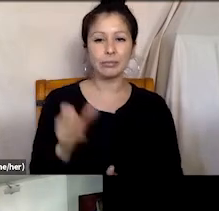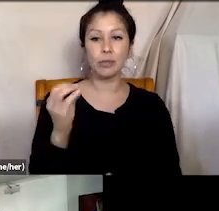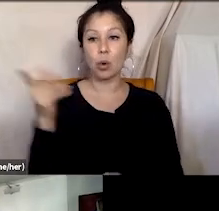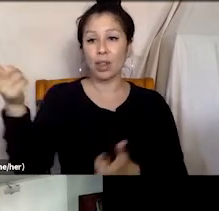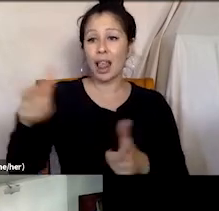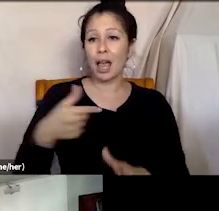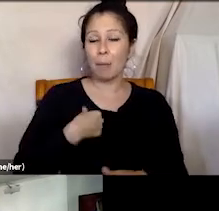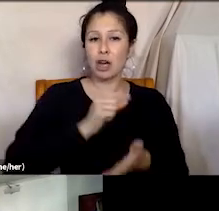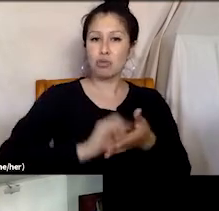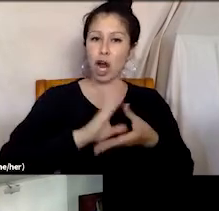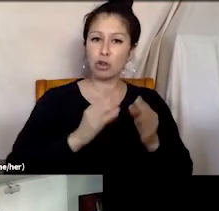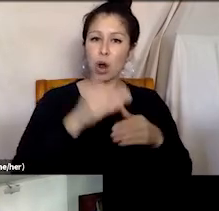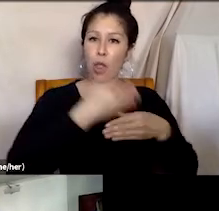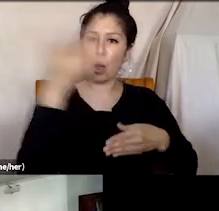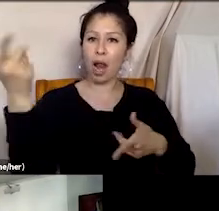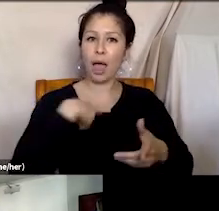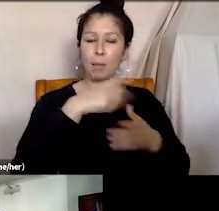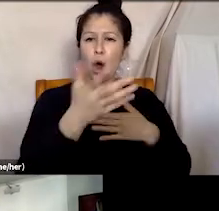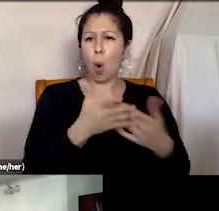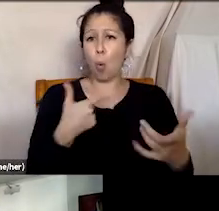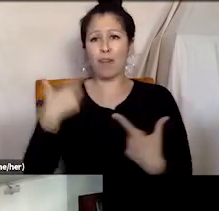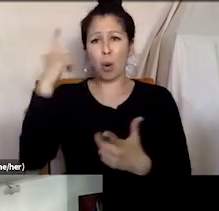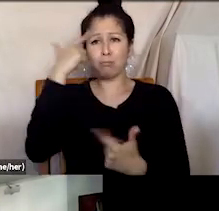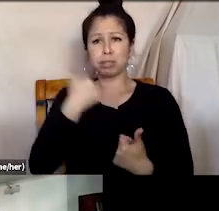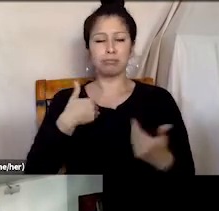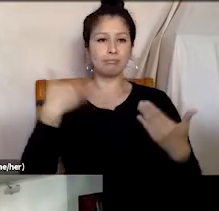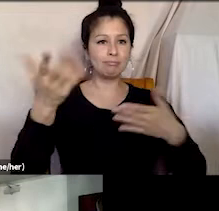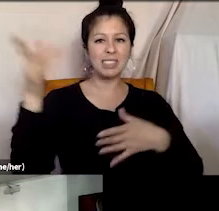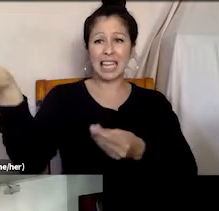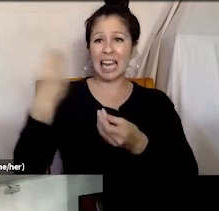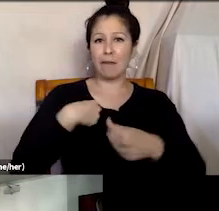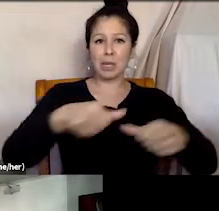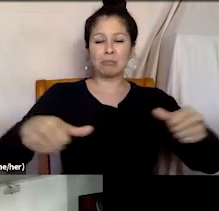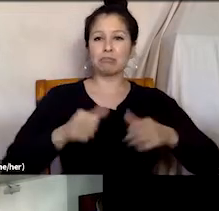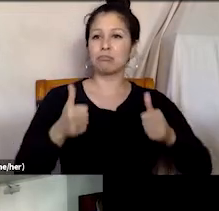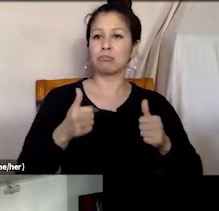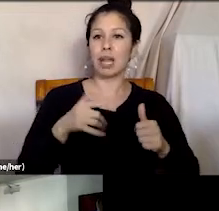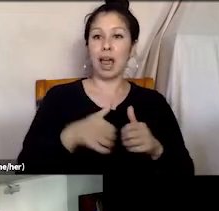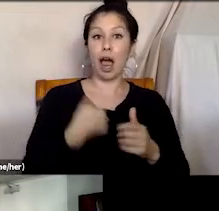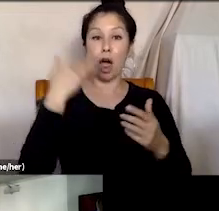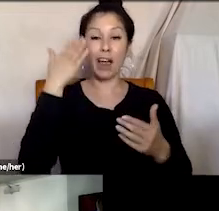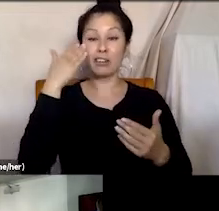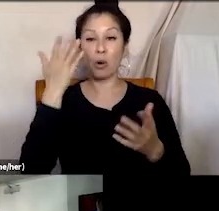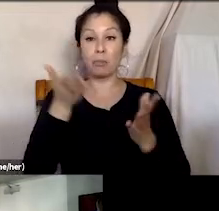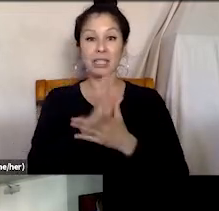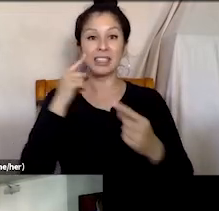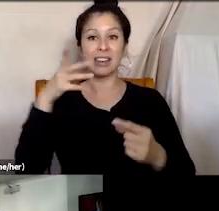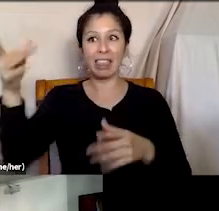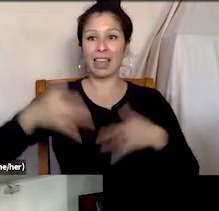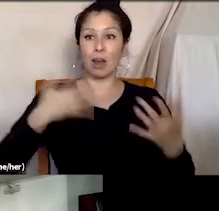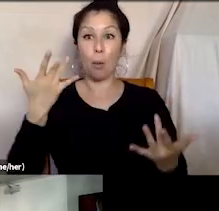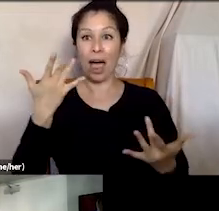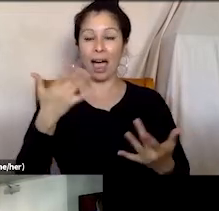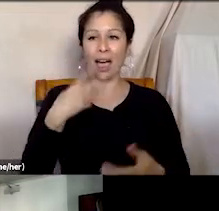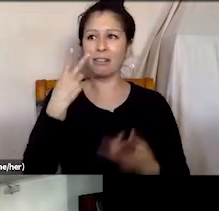allowed me to write the stories on the wall, did whatever I want in the space they gave me. And the way I knew it was successful and they got excited was